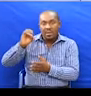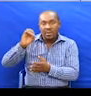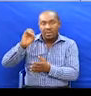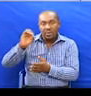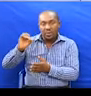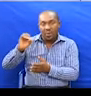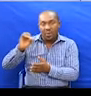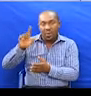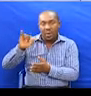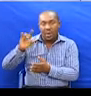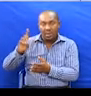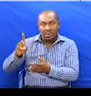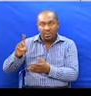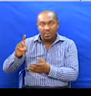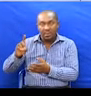temperature.